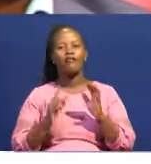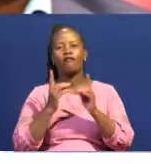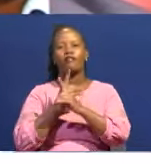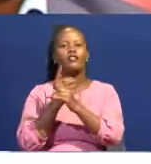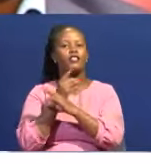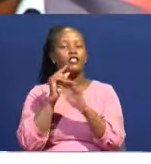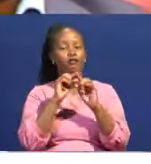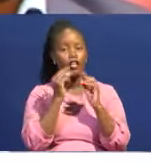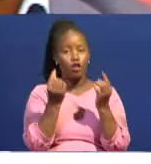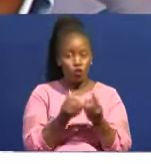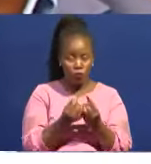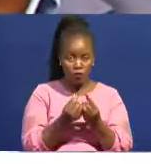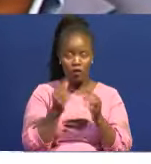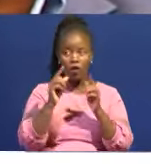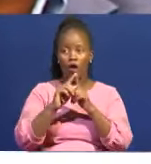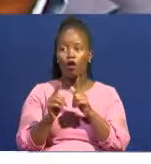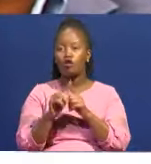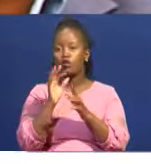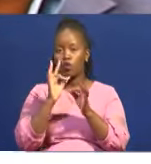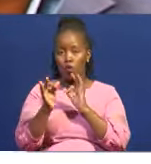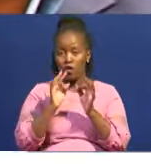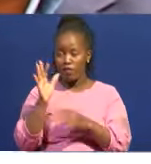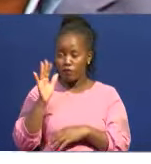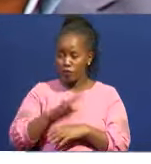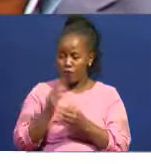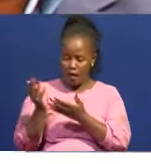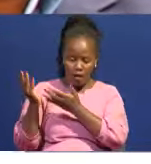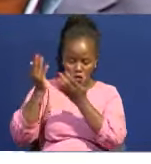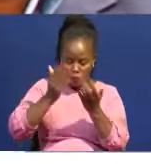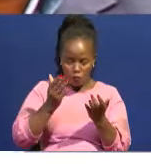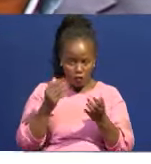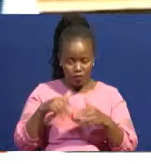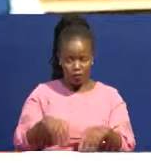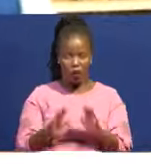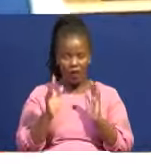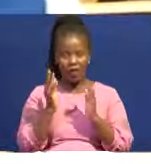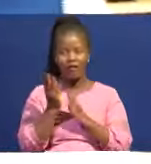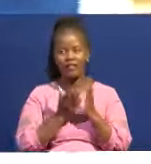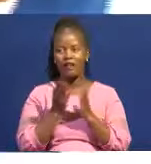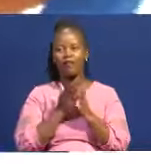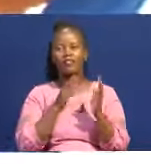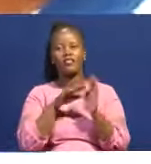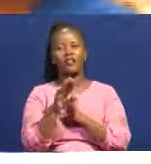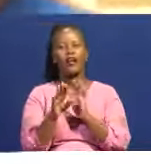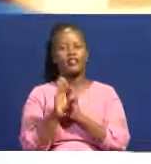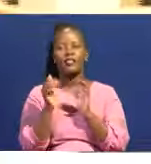ndio mama hata atakapofikishwa basi aweze kupata hizo huduma.